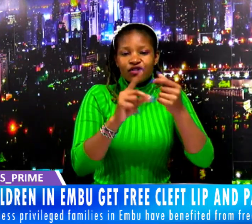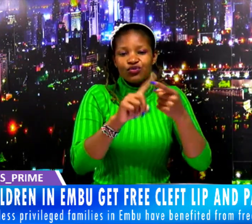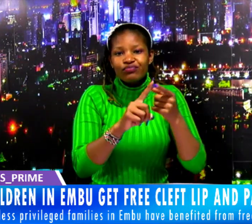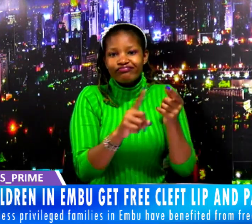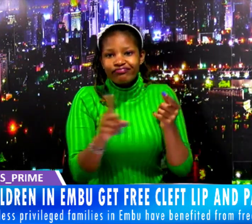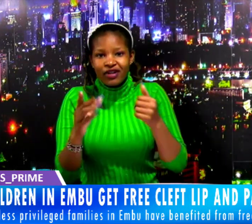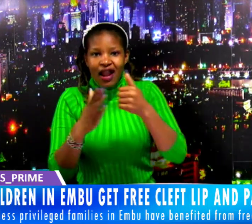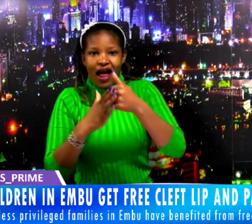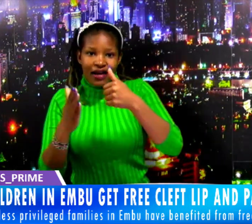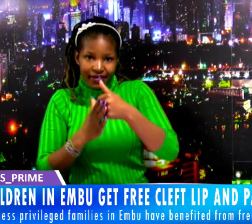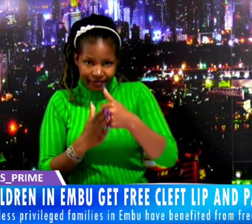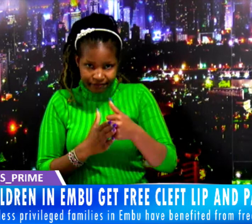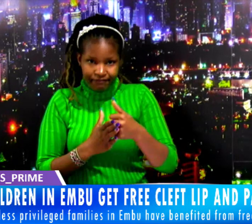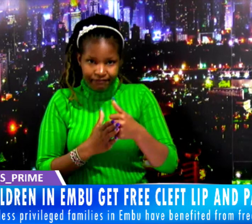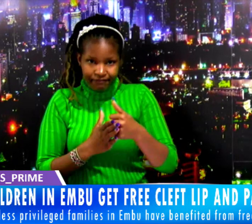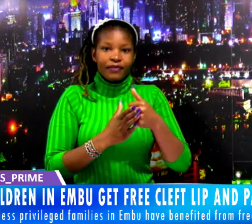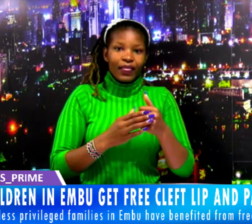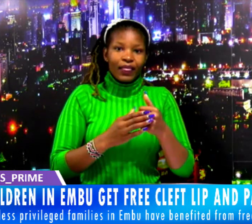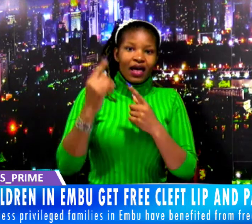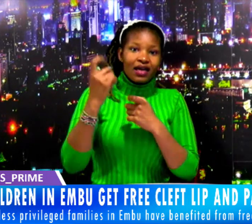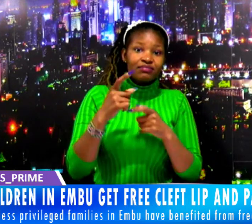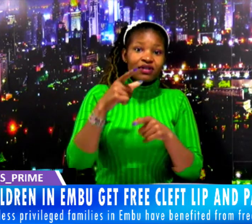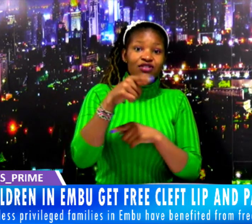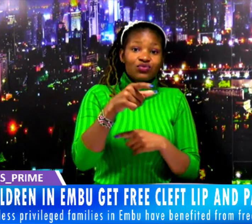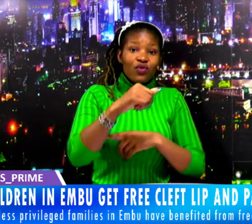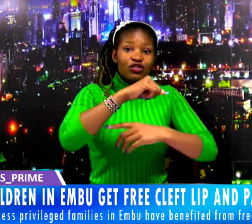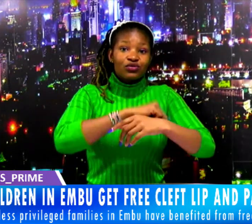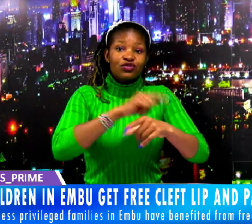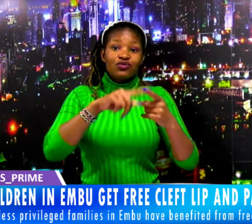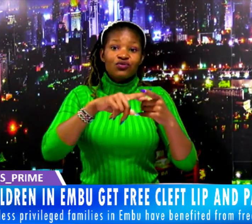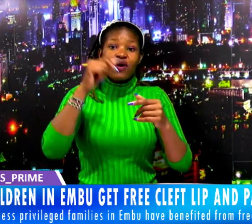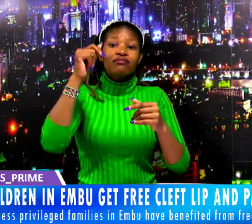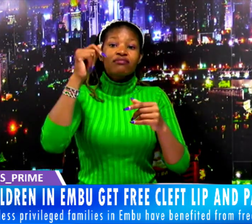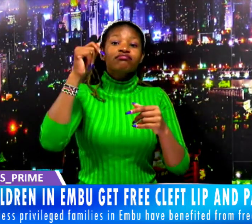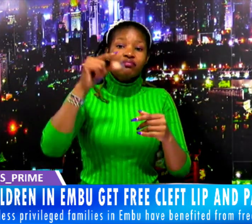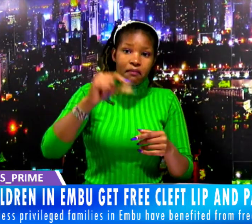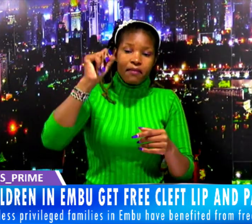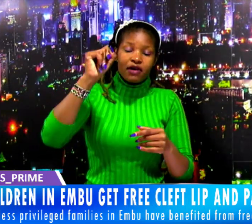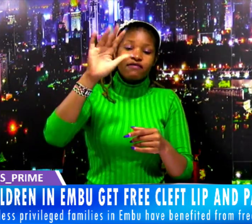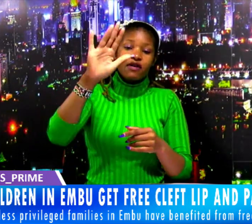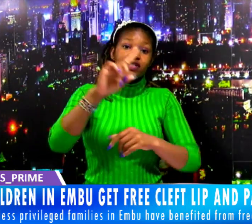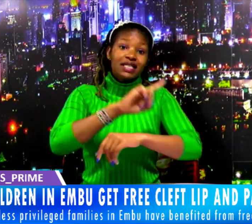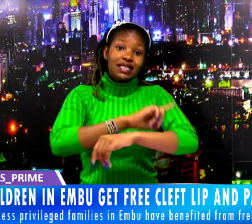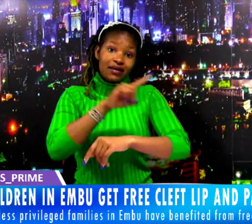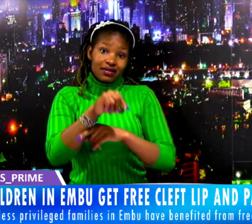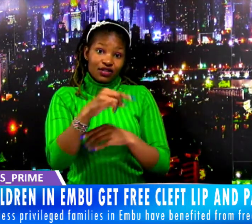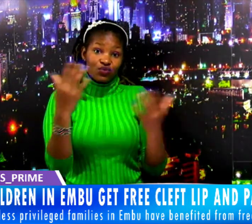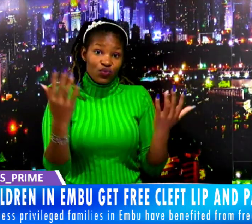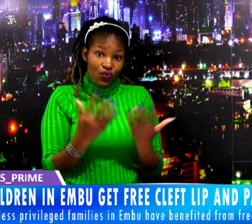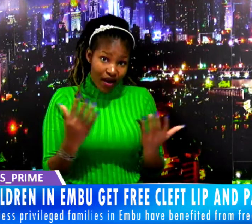ahead of its annual scientific conference to be held in the county